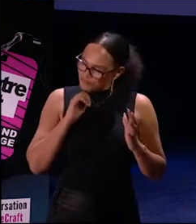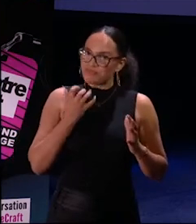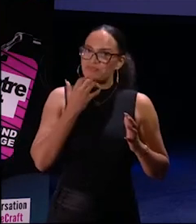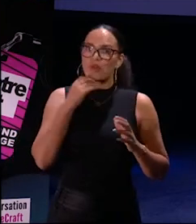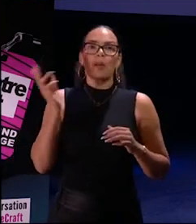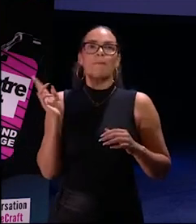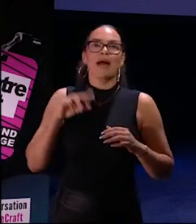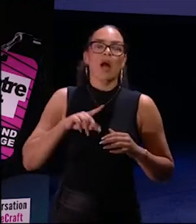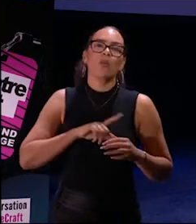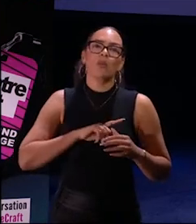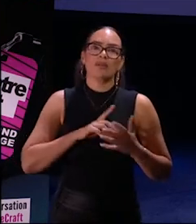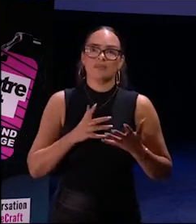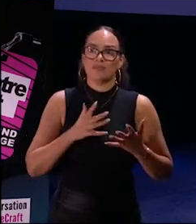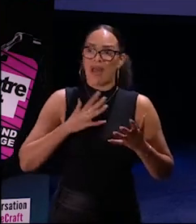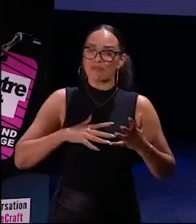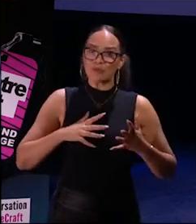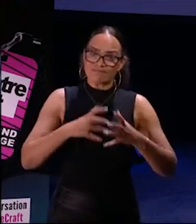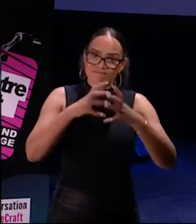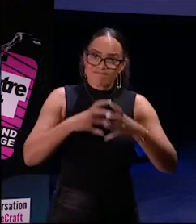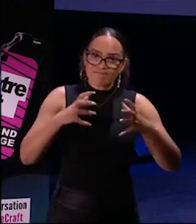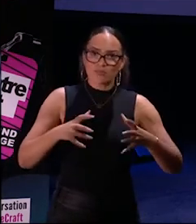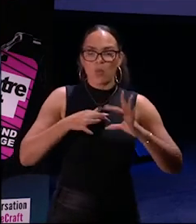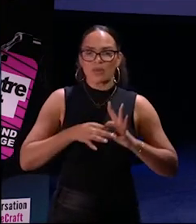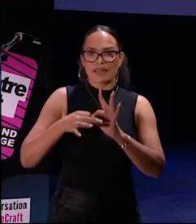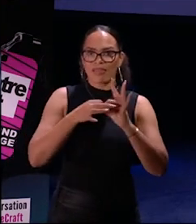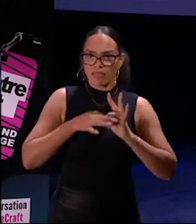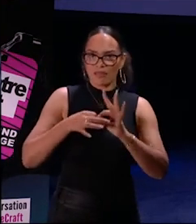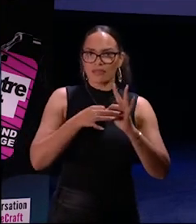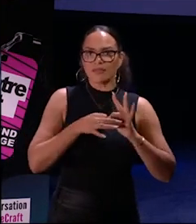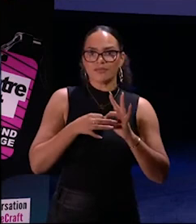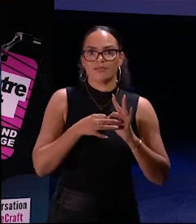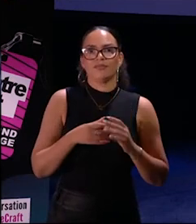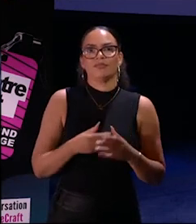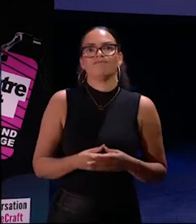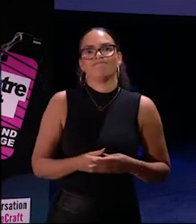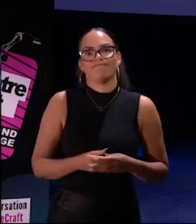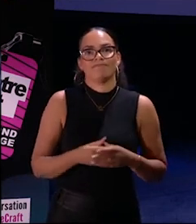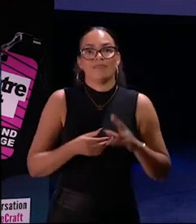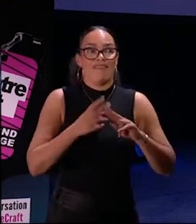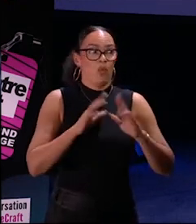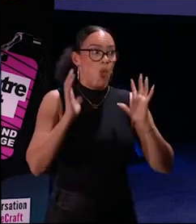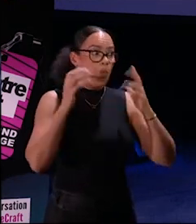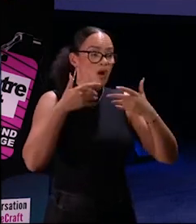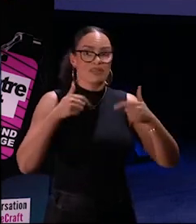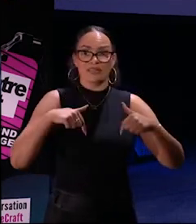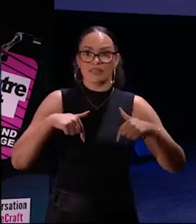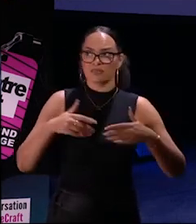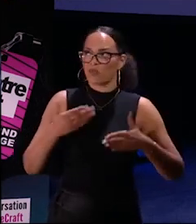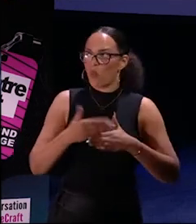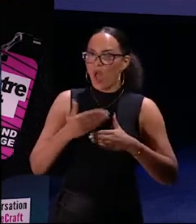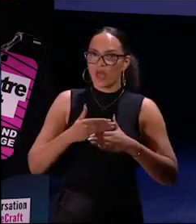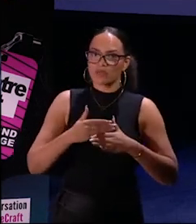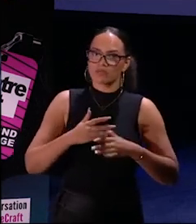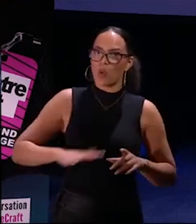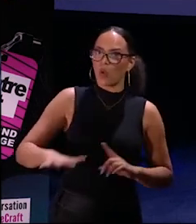as its workforce and its membership. And if we're worried about our working conditions, we need to engage with